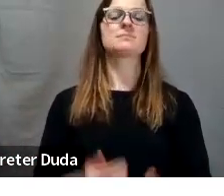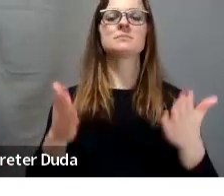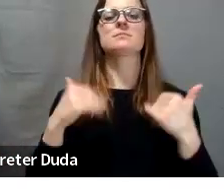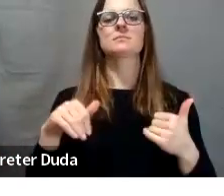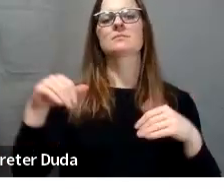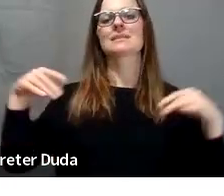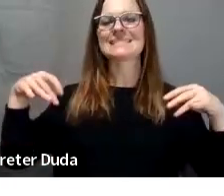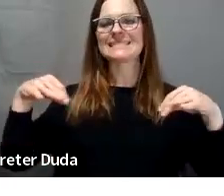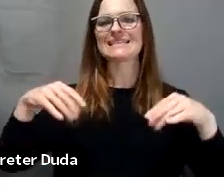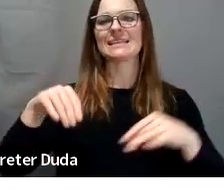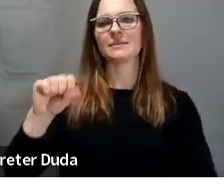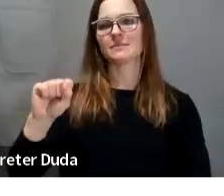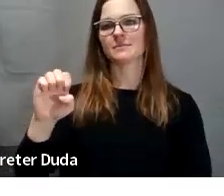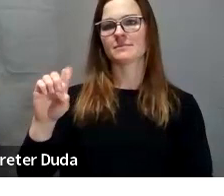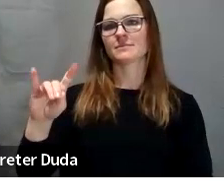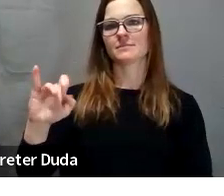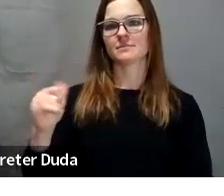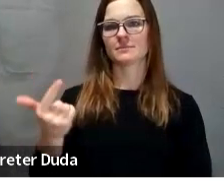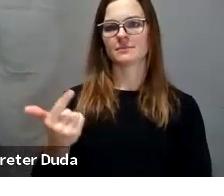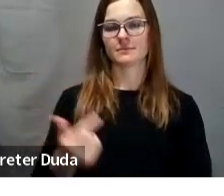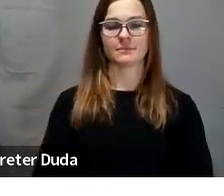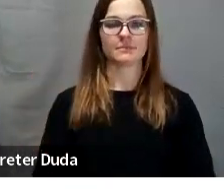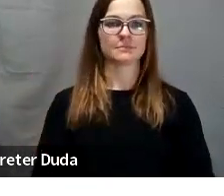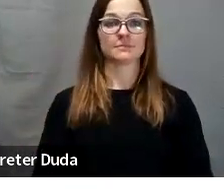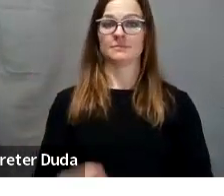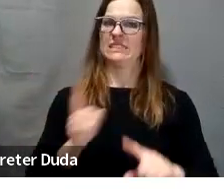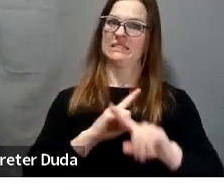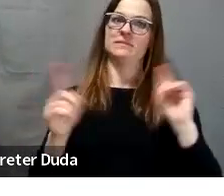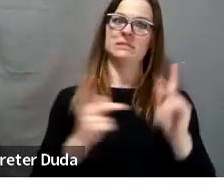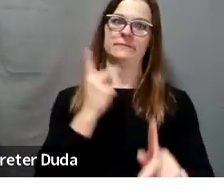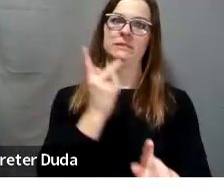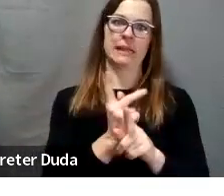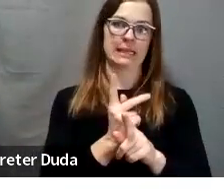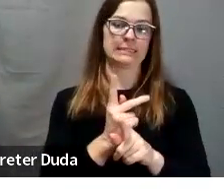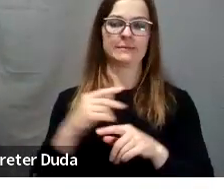seeding. So I have a bunch of different types of seeding